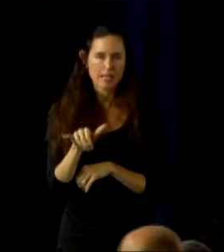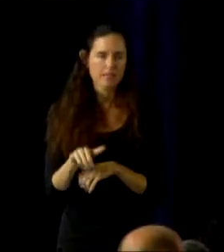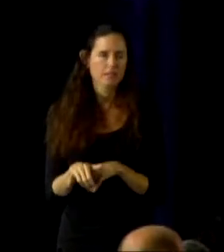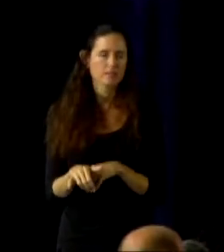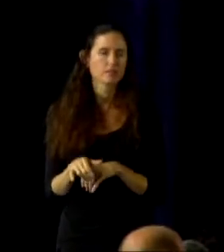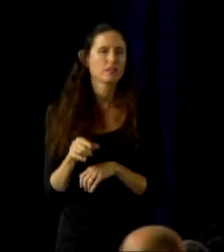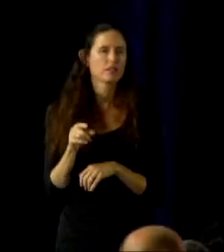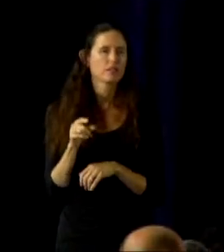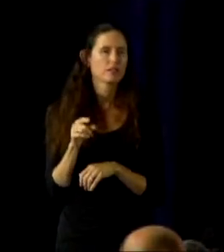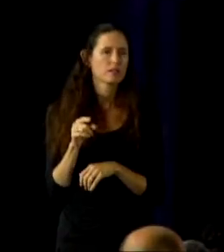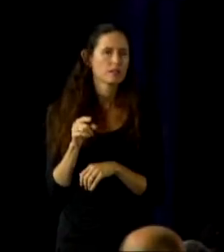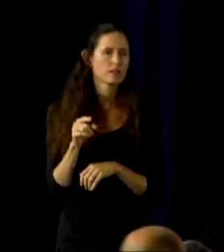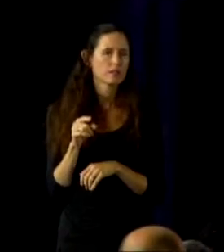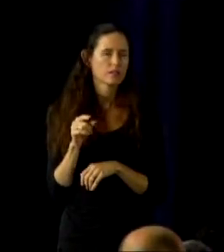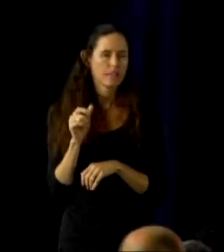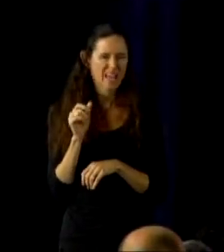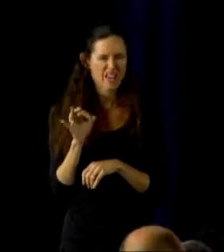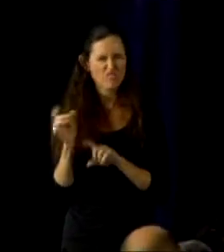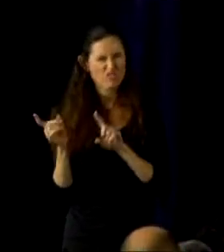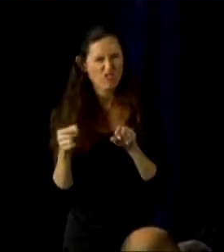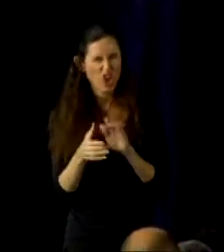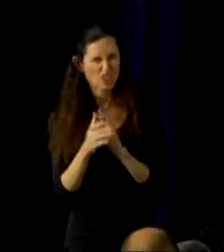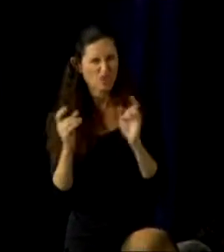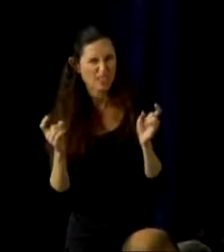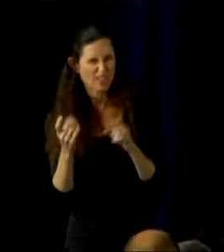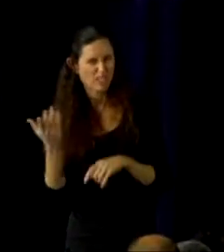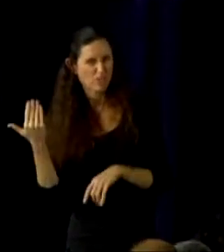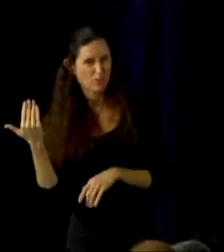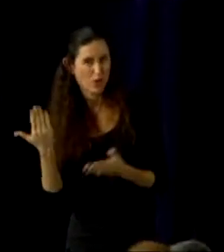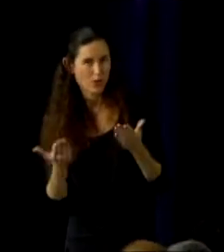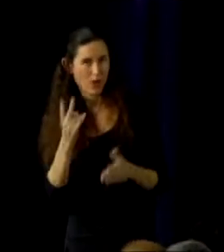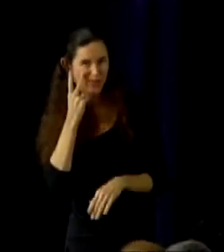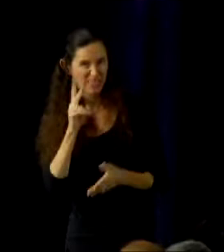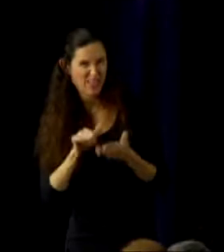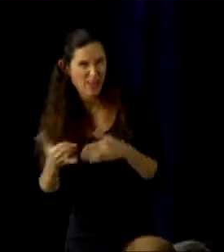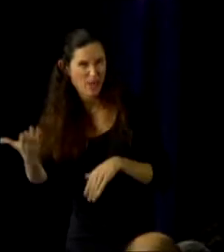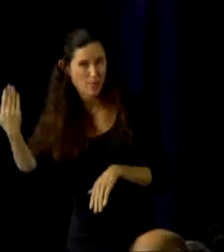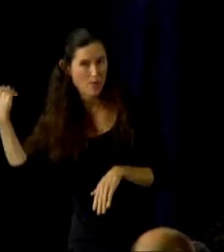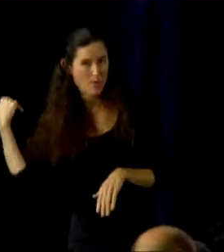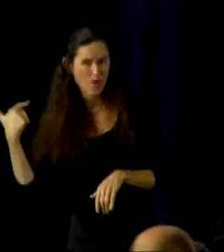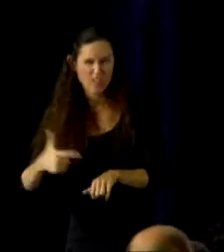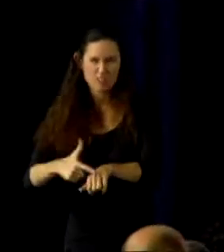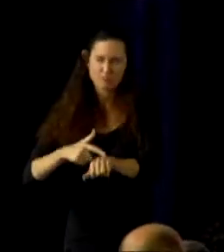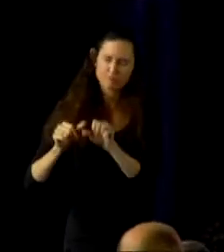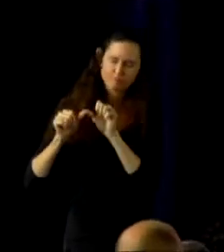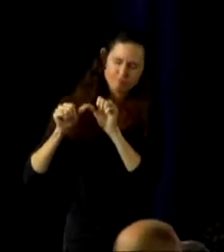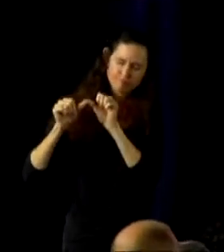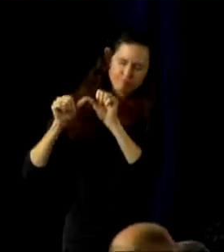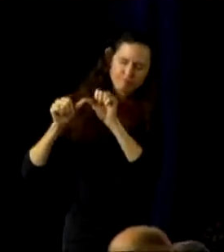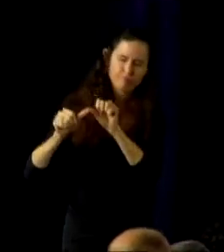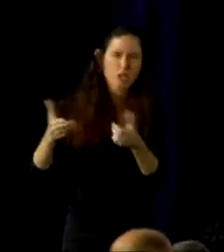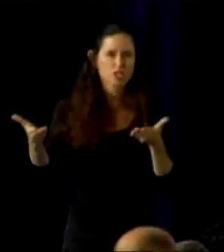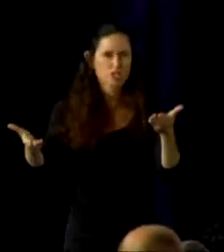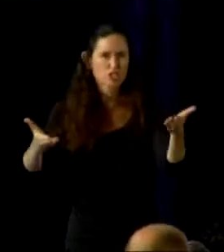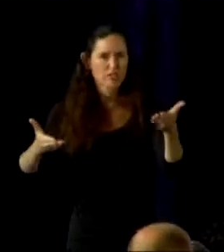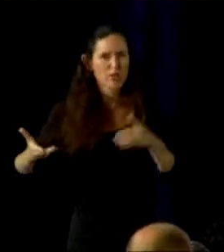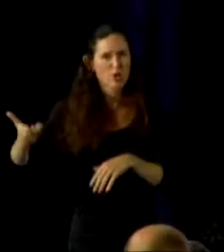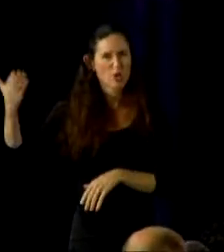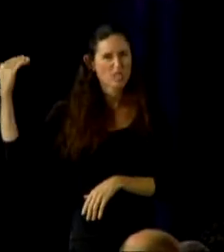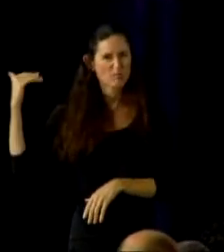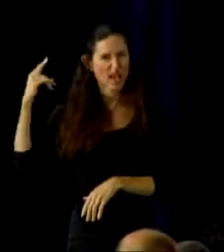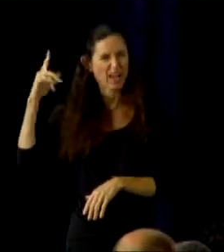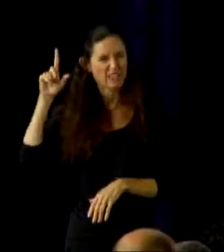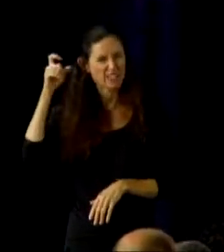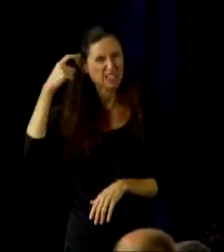Mac is, if you've been to these convocations, you've probably seen Mac before. He is the longest serving trustee we have. He goes back to the Governor Bush